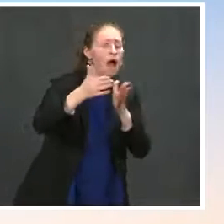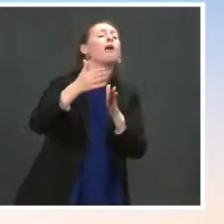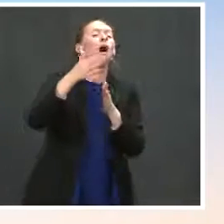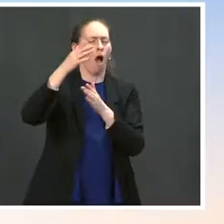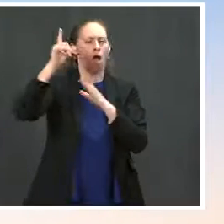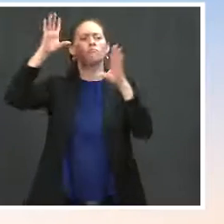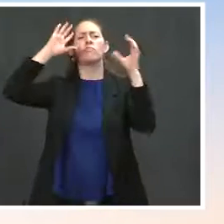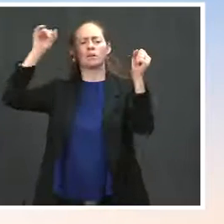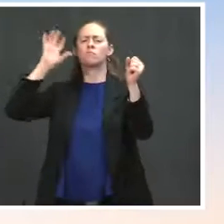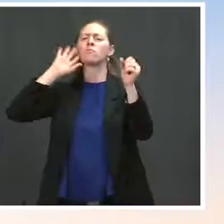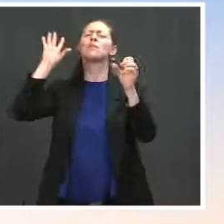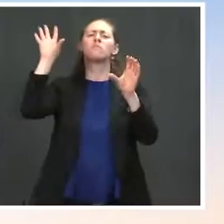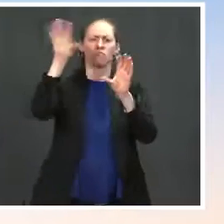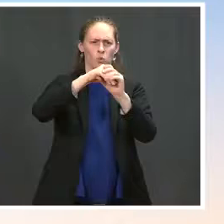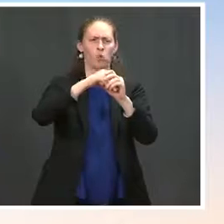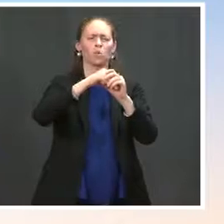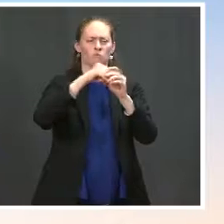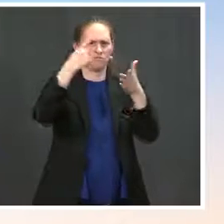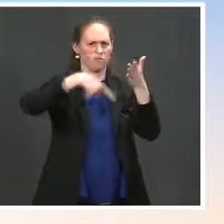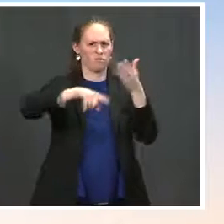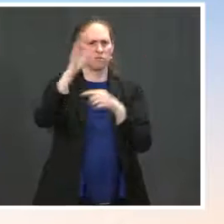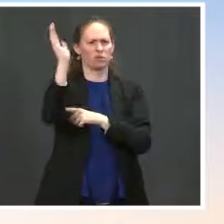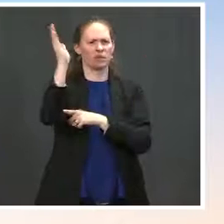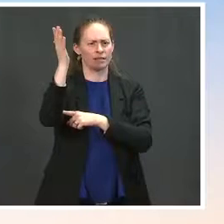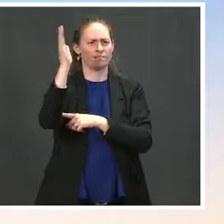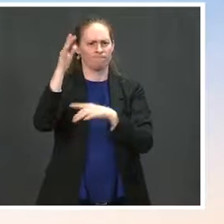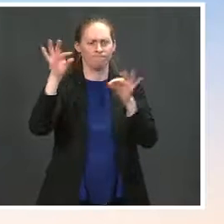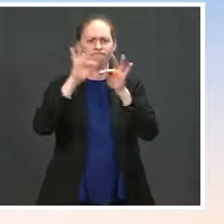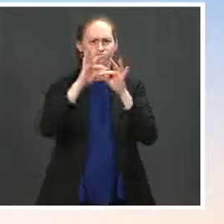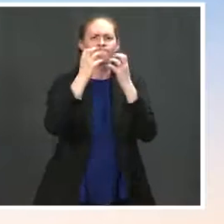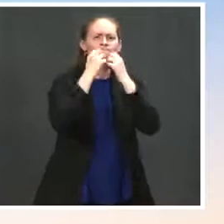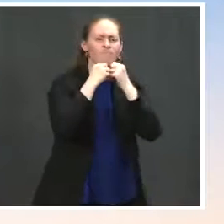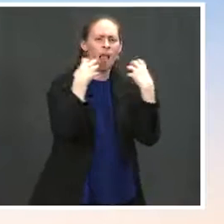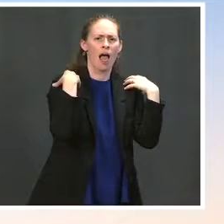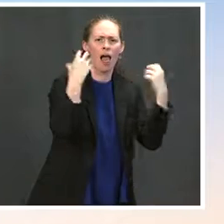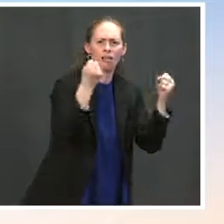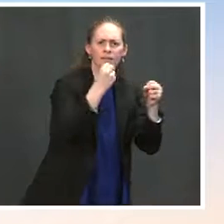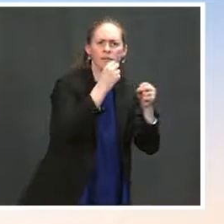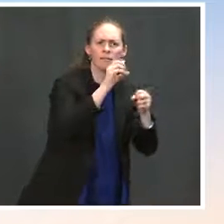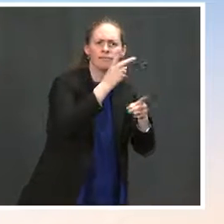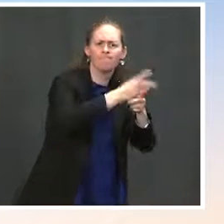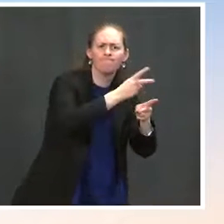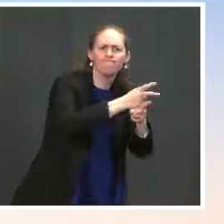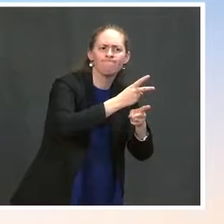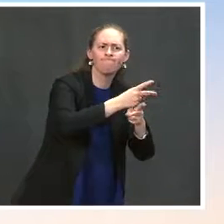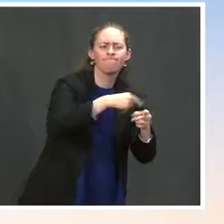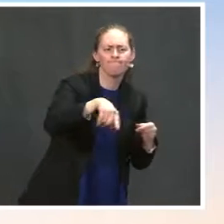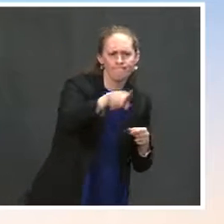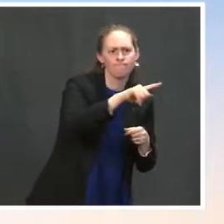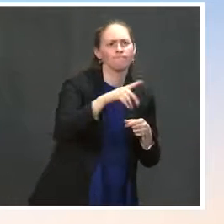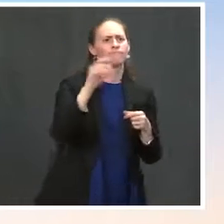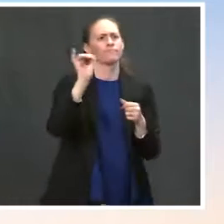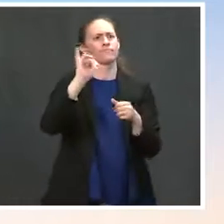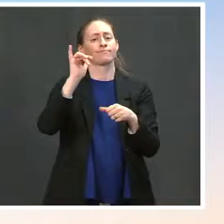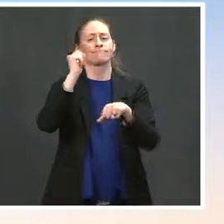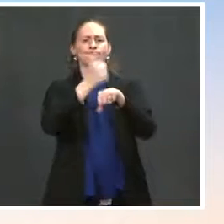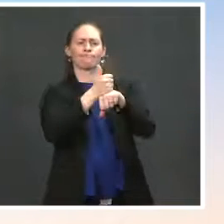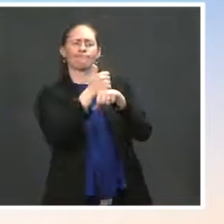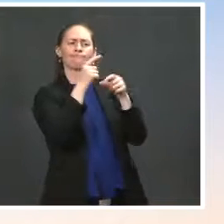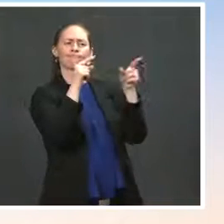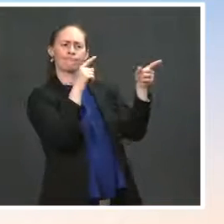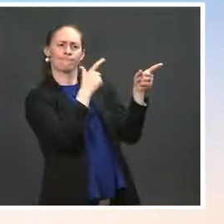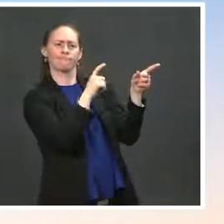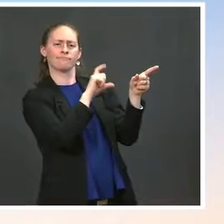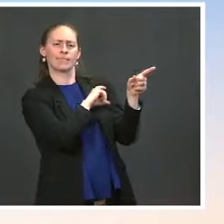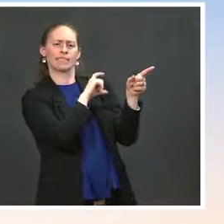Jeff's question, important to him, including health care, the need to put in place police reforms. He's made clear his commitment